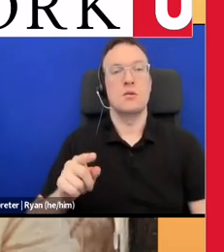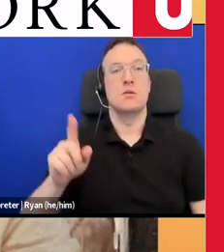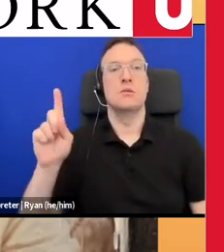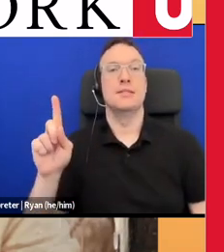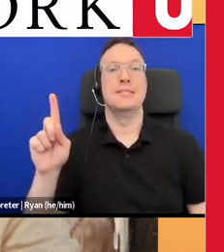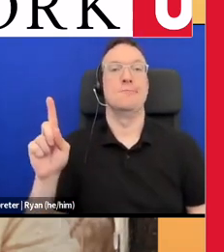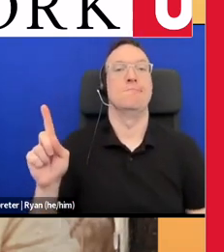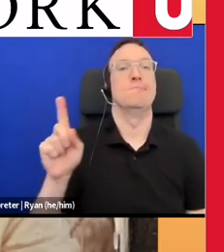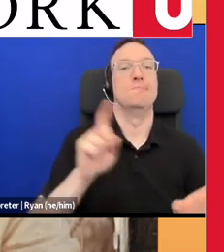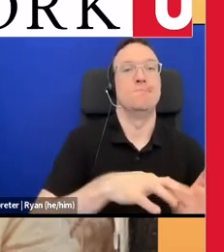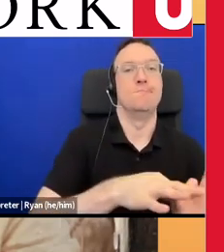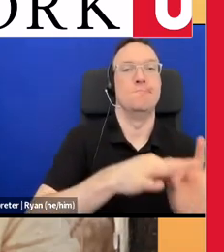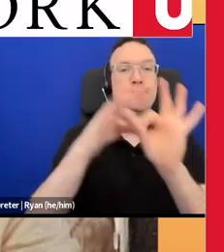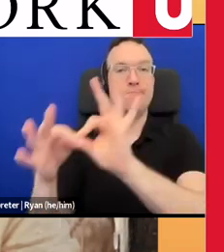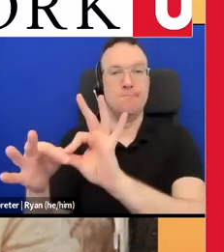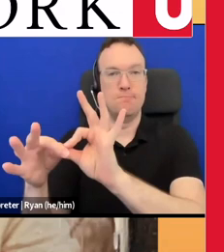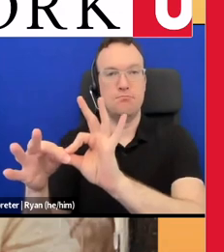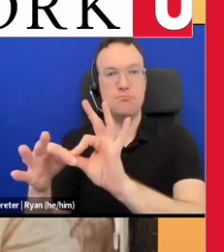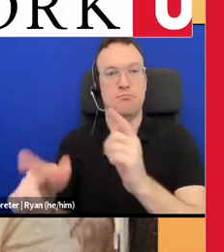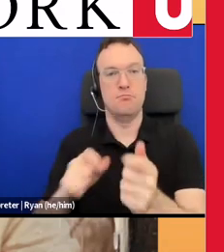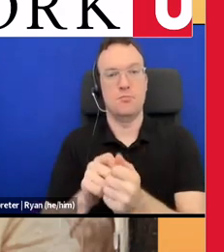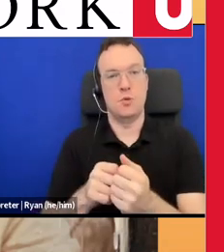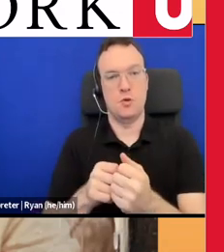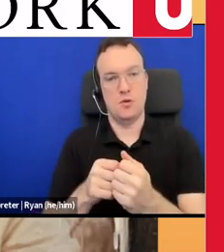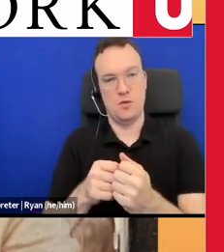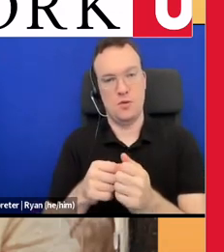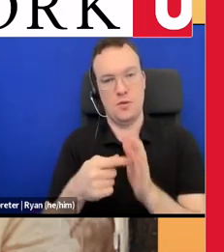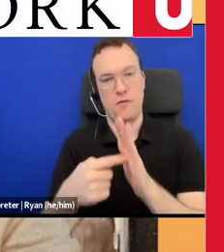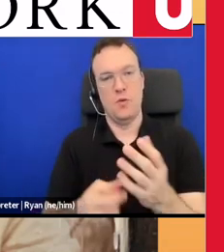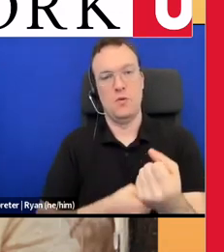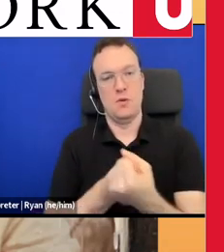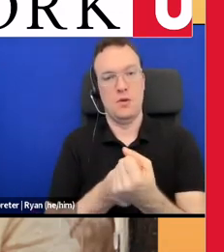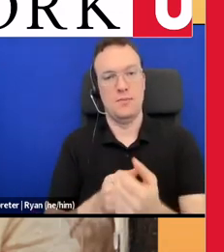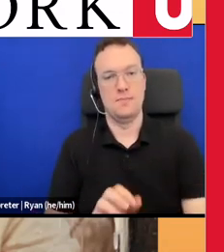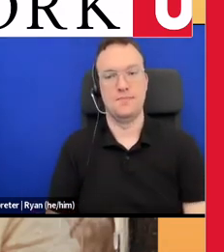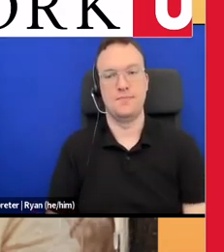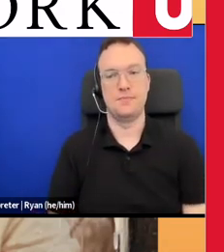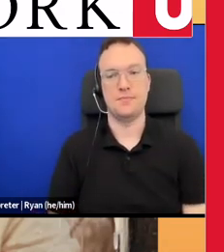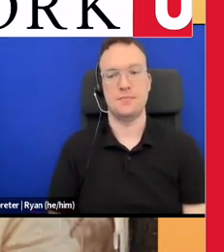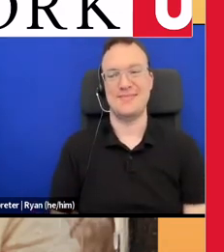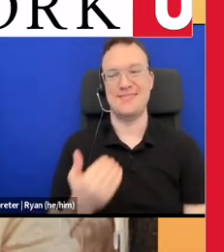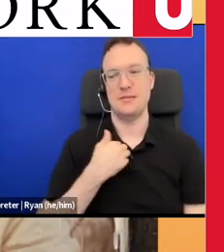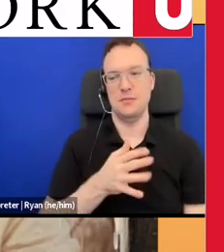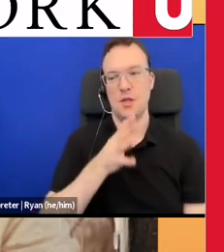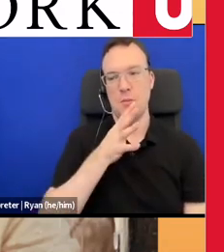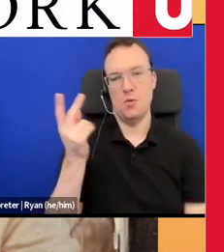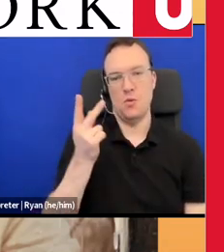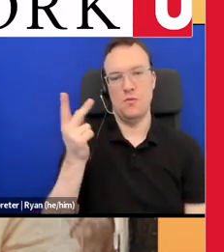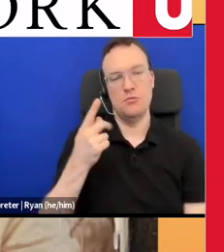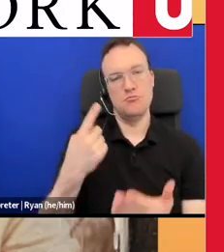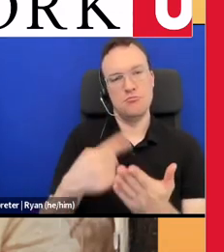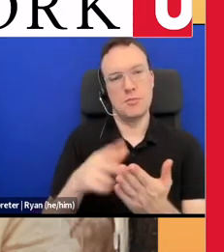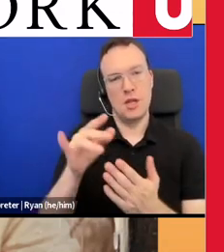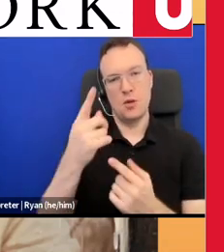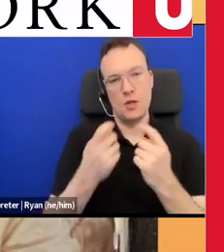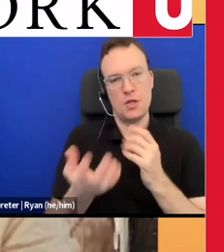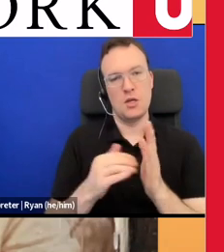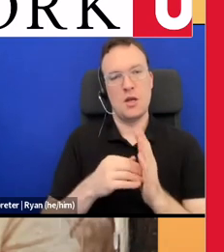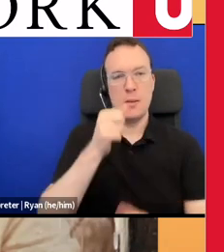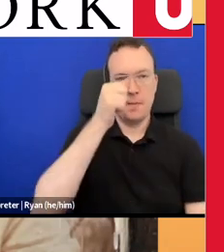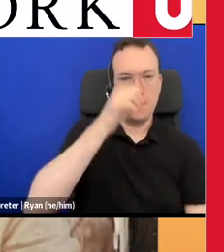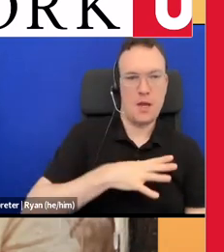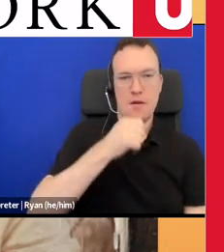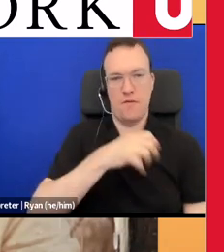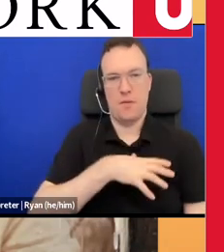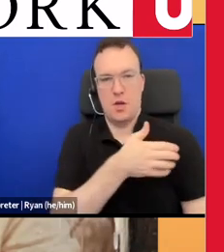even especially in the name of solidarity. Recently, my mother and I revisited the question of men and feminism